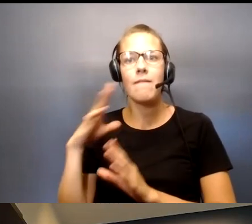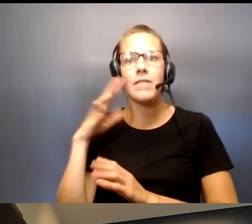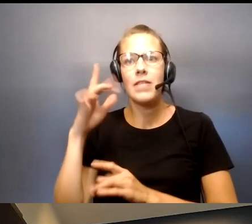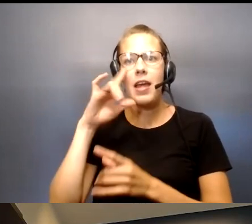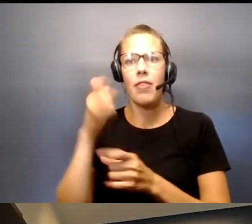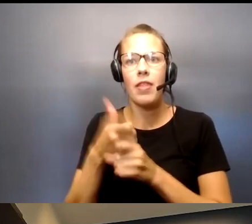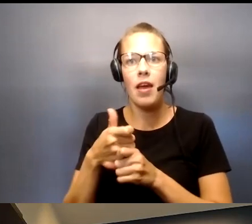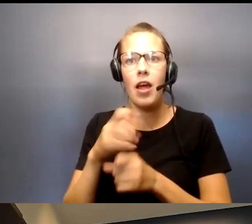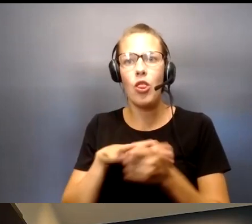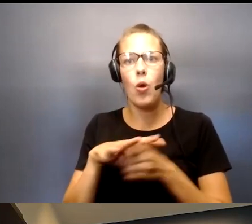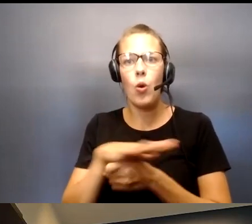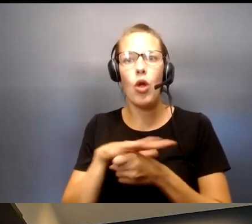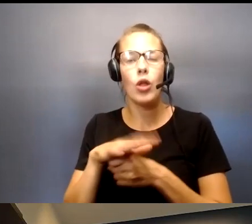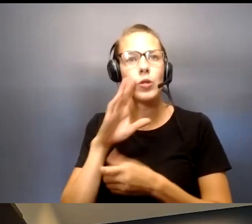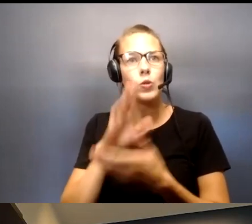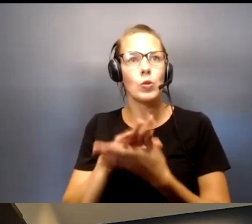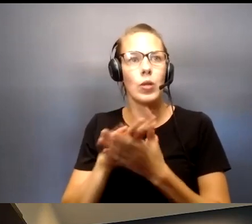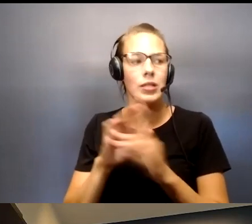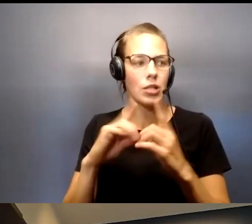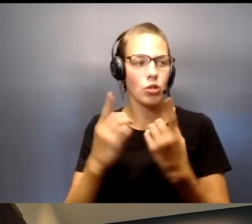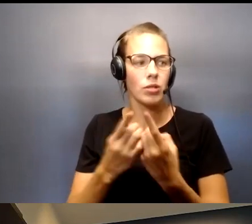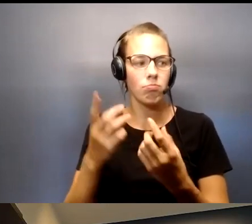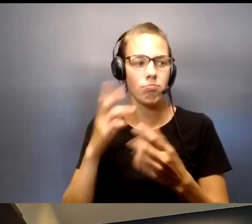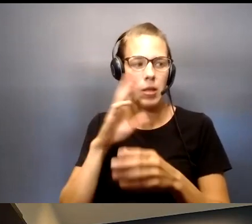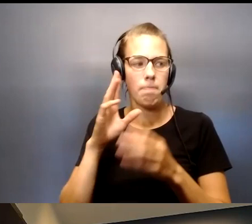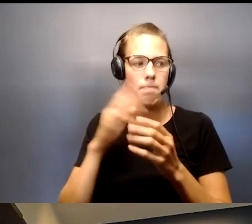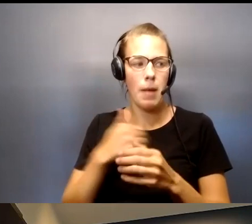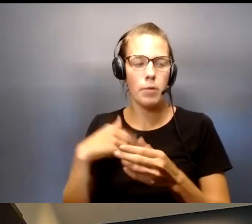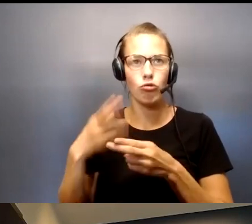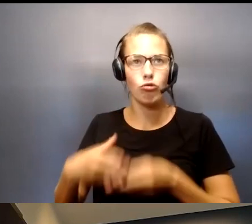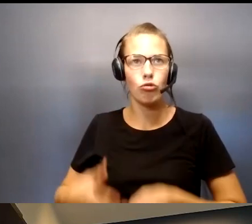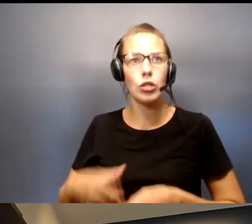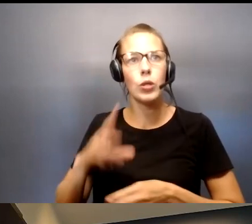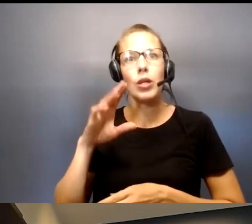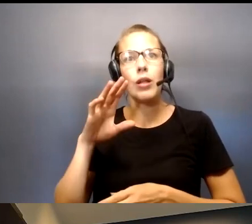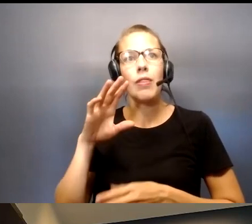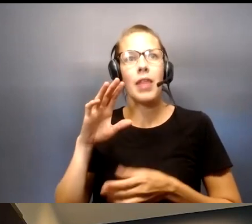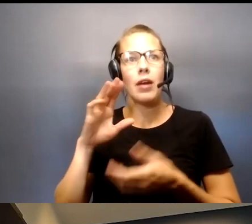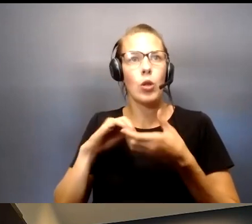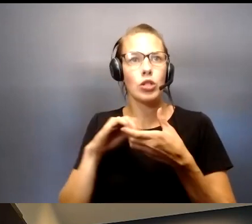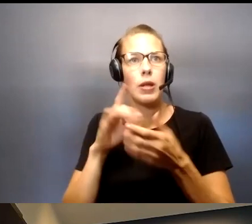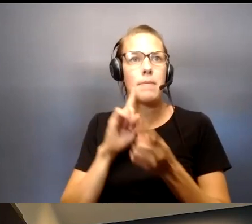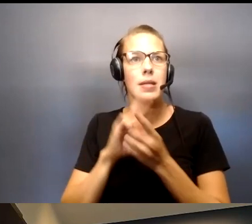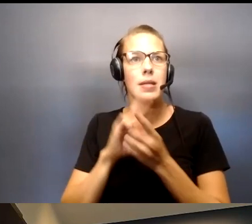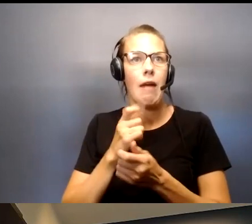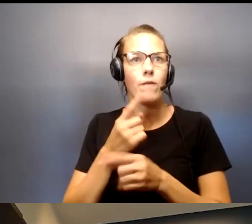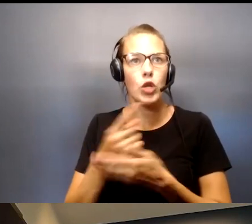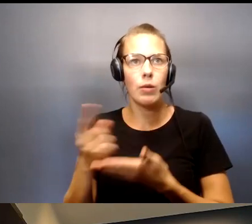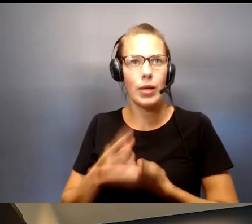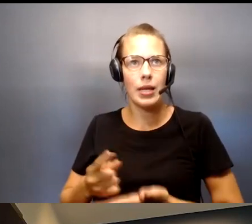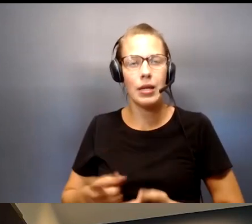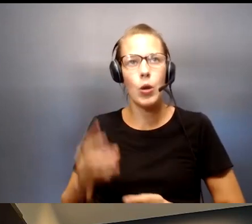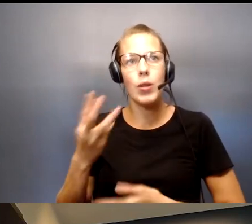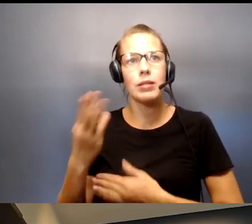school districts, to name some of our members. Currently, the coalition meets every week, Wednesday